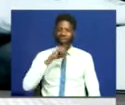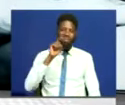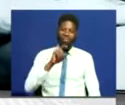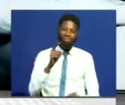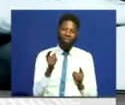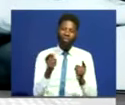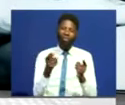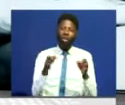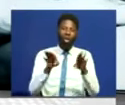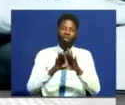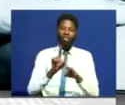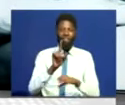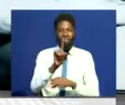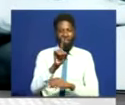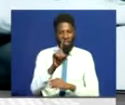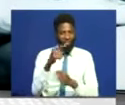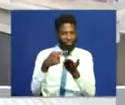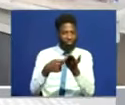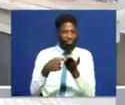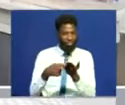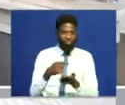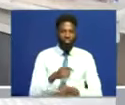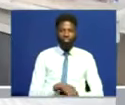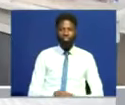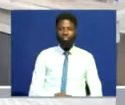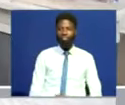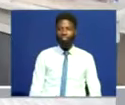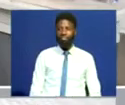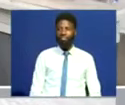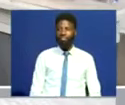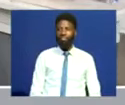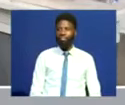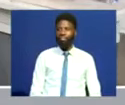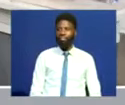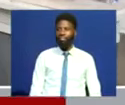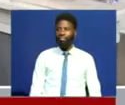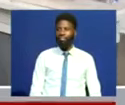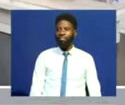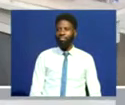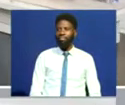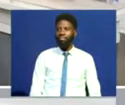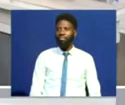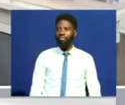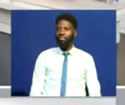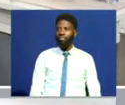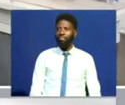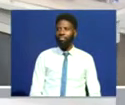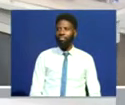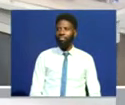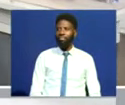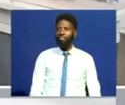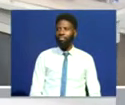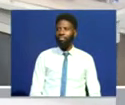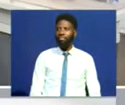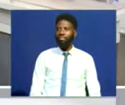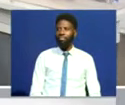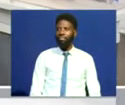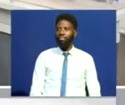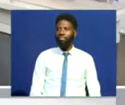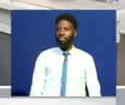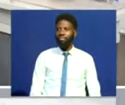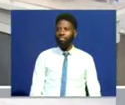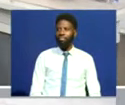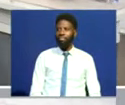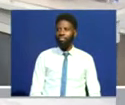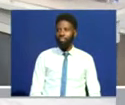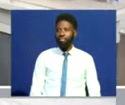first session. Your final remarks on this issue. Thank you so much. Mm-hmm. Sitting on the panel today, and the only